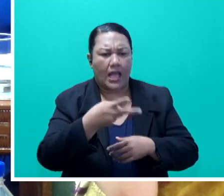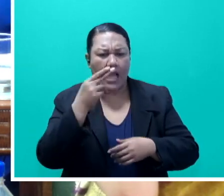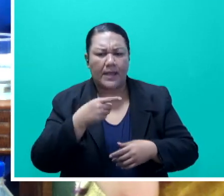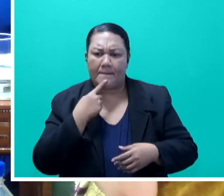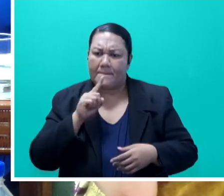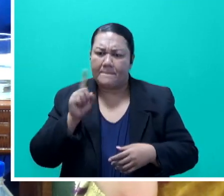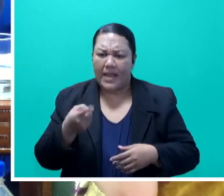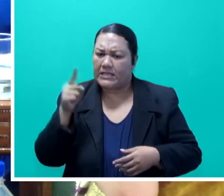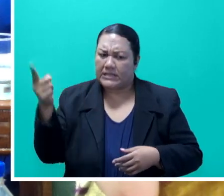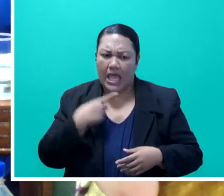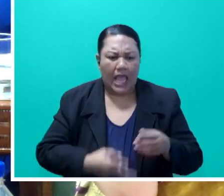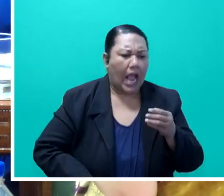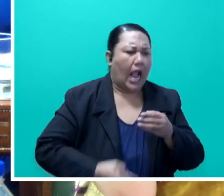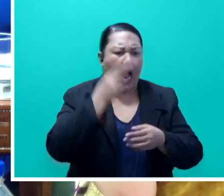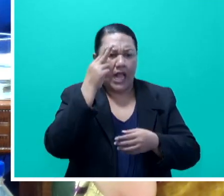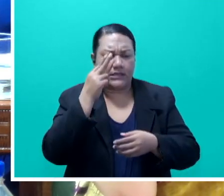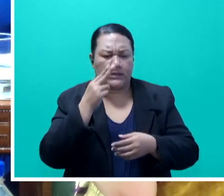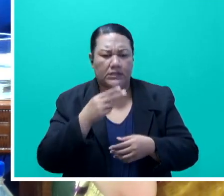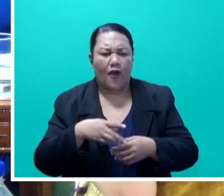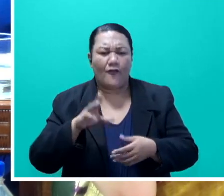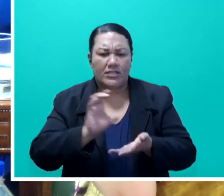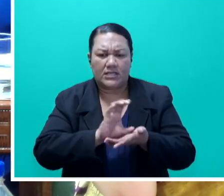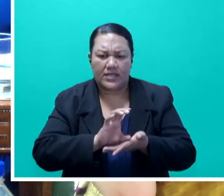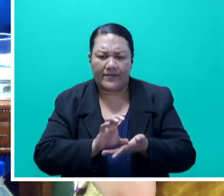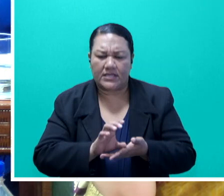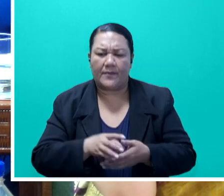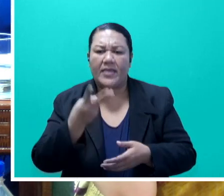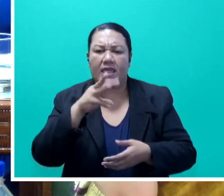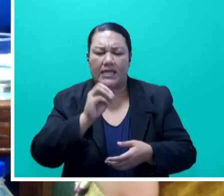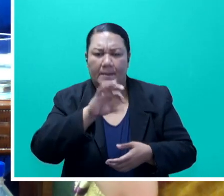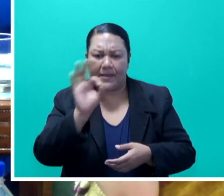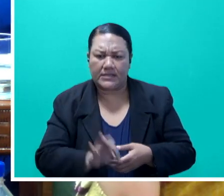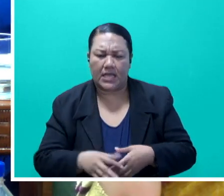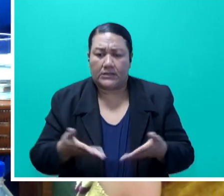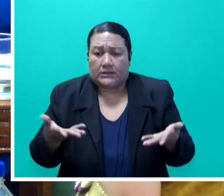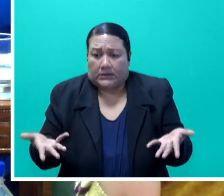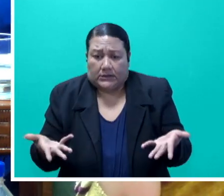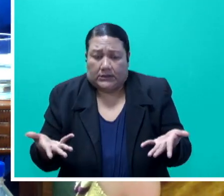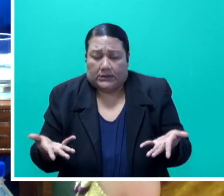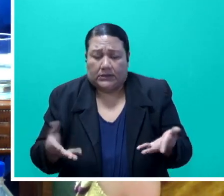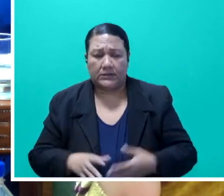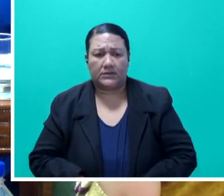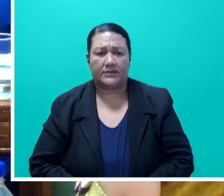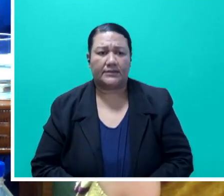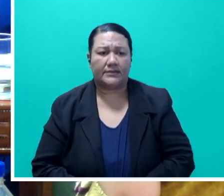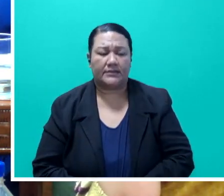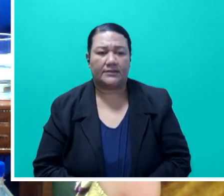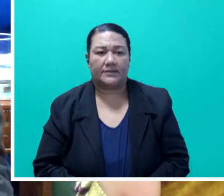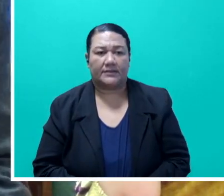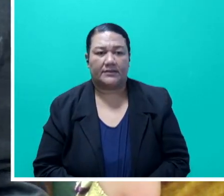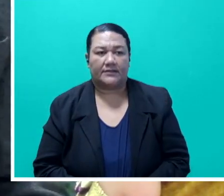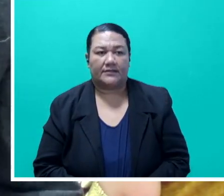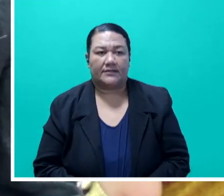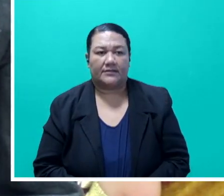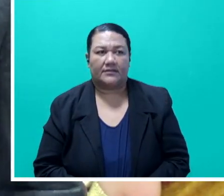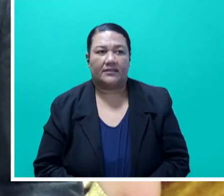service pay by 30%. In writing, in your favorite tabloid, Mr. Speaker, sir.